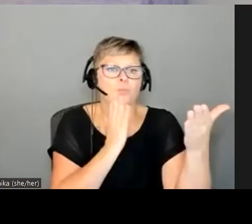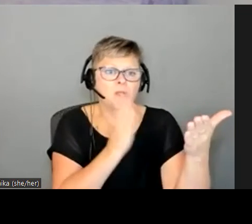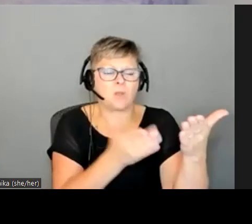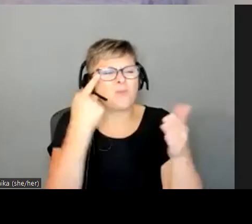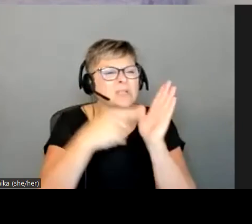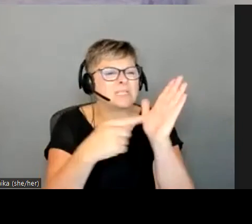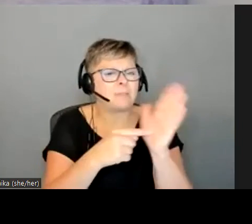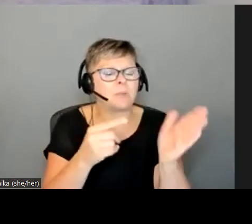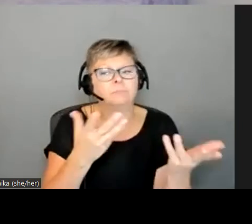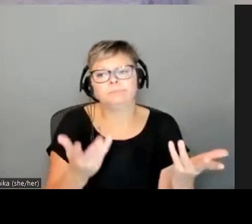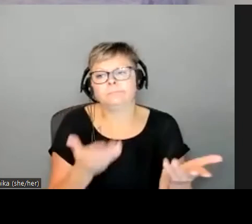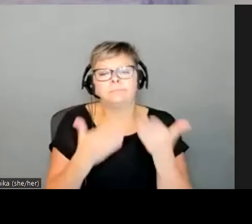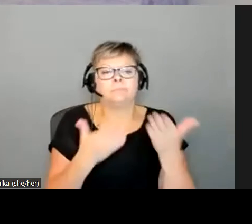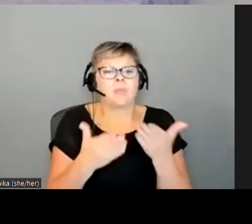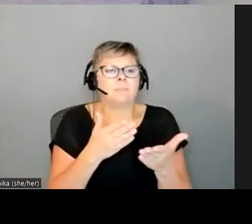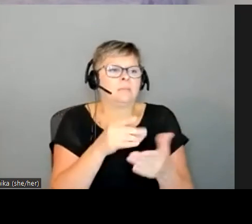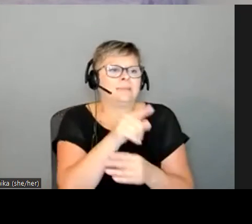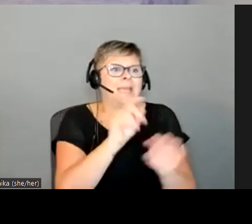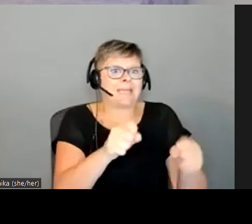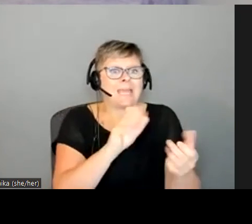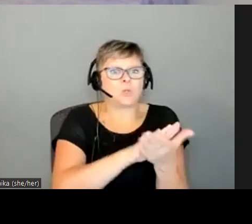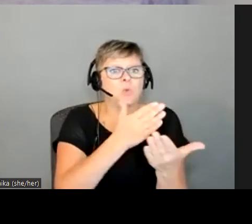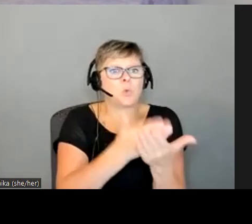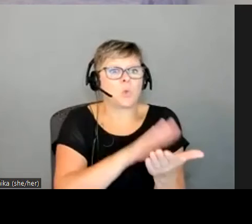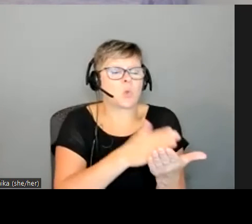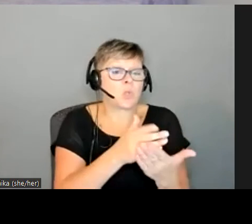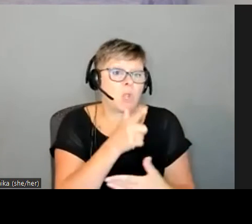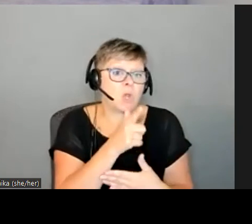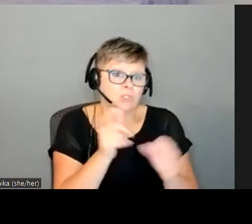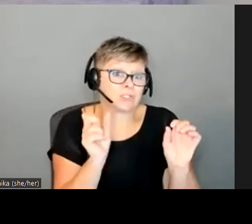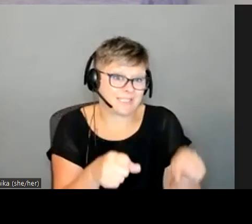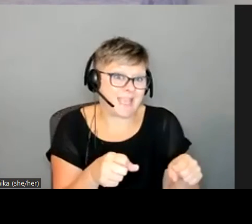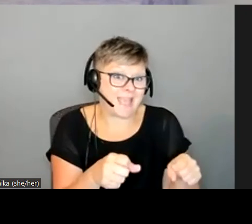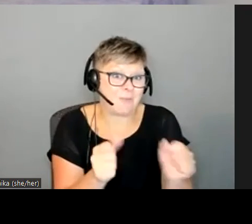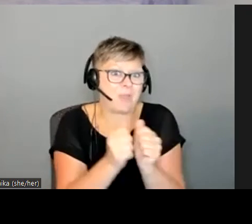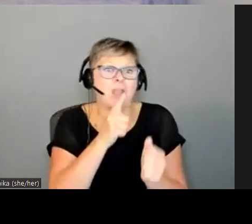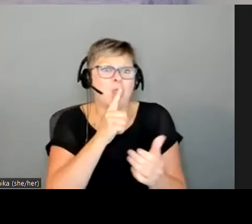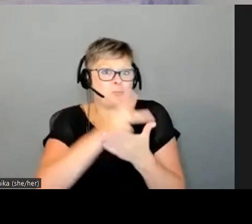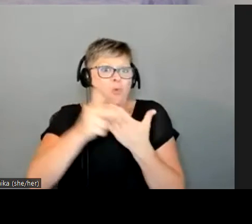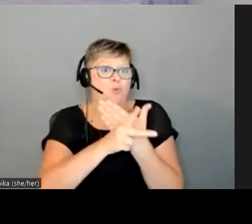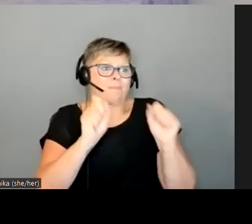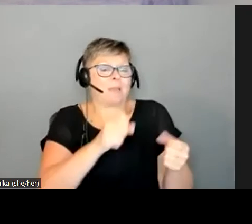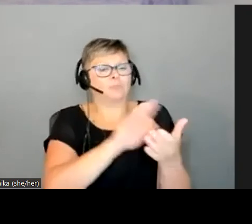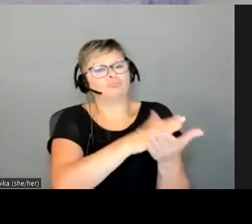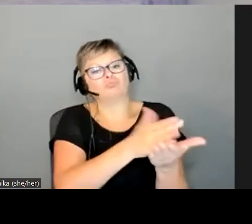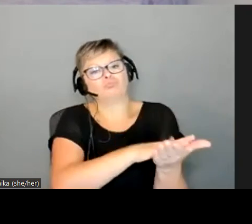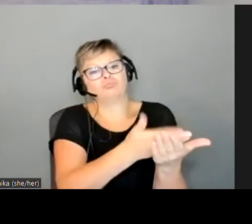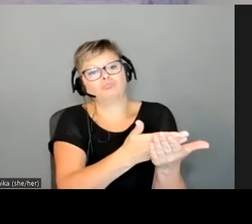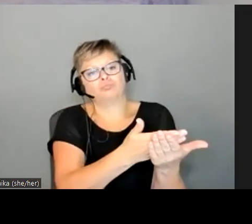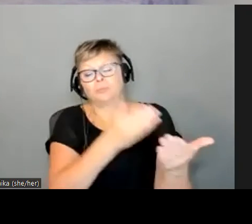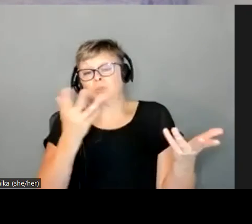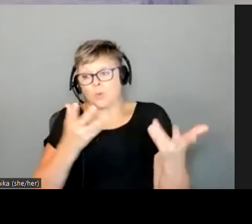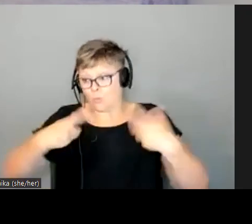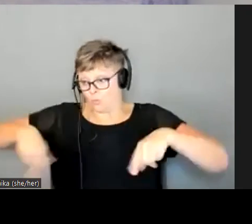cooking a lunch for each of their members within each community. It's a lunch program, and so we bring